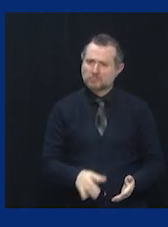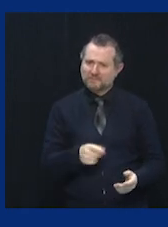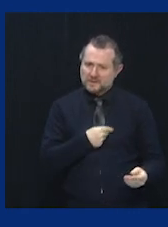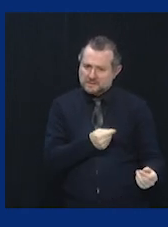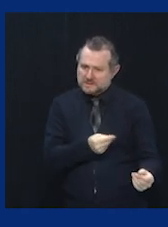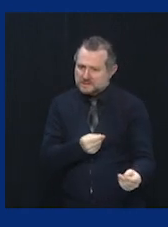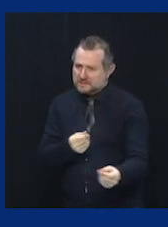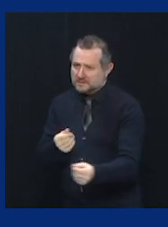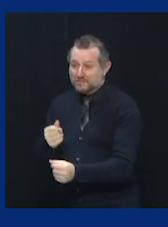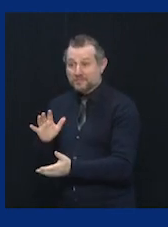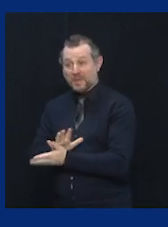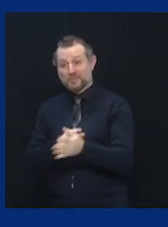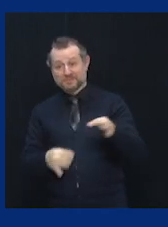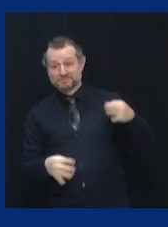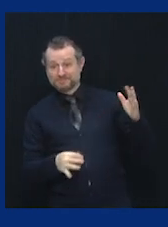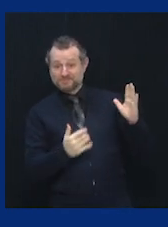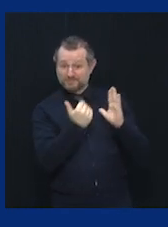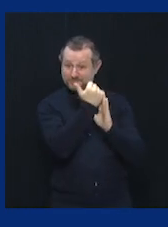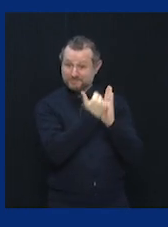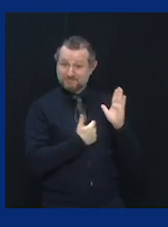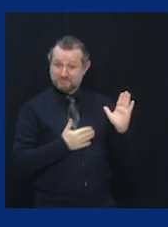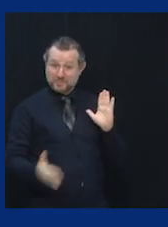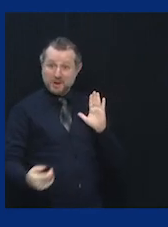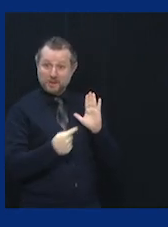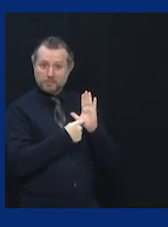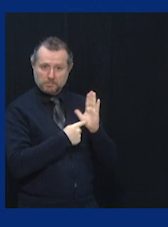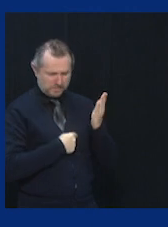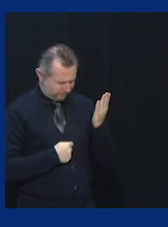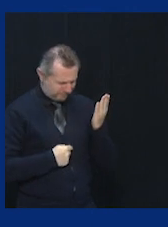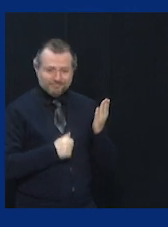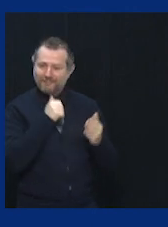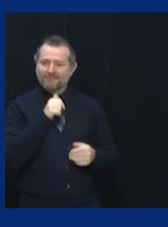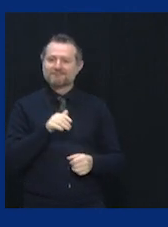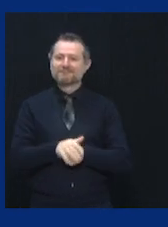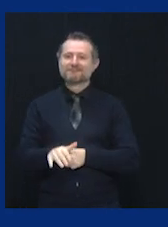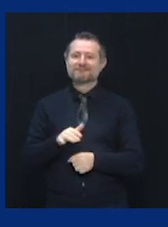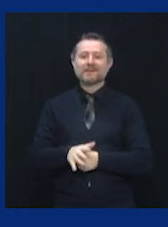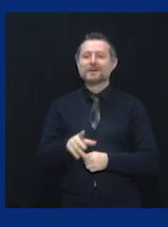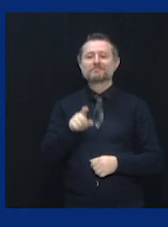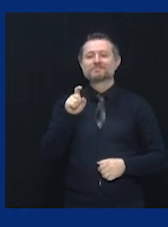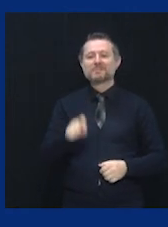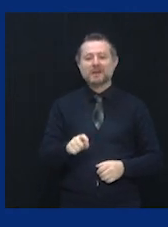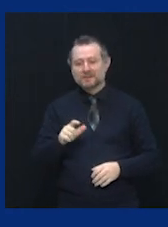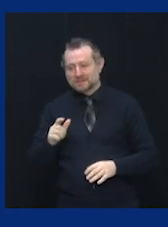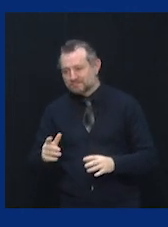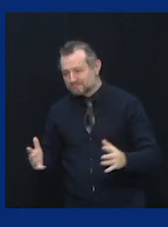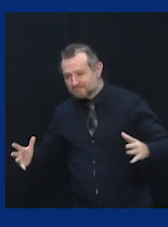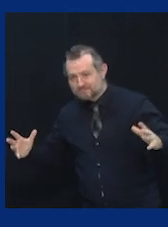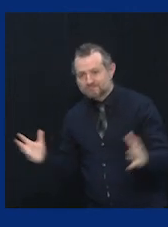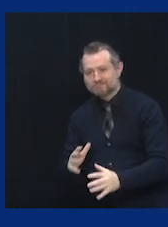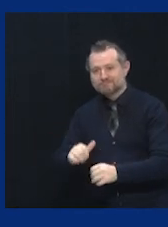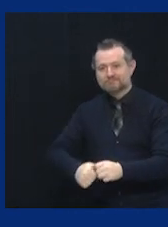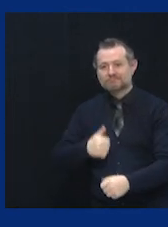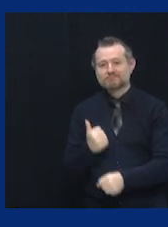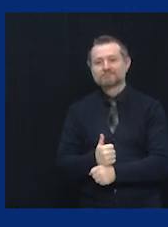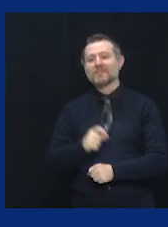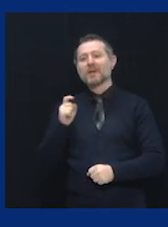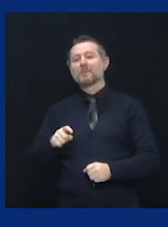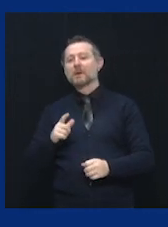enough if you can't implement them, and you can't implement them to scale. You can do a